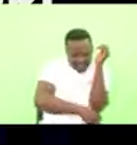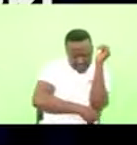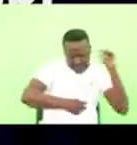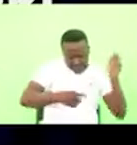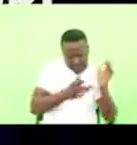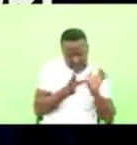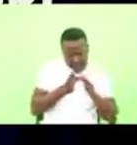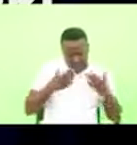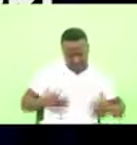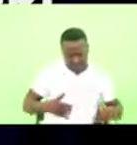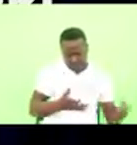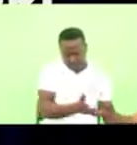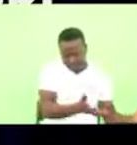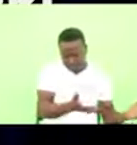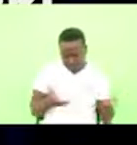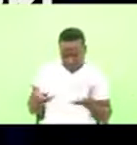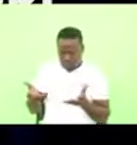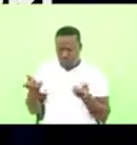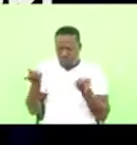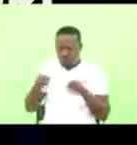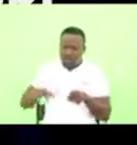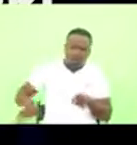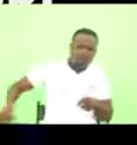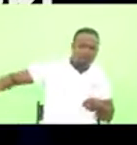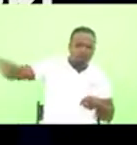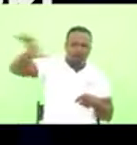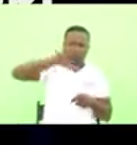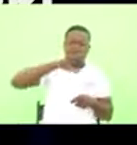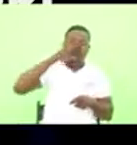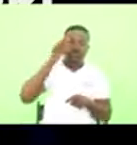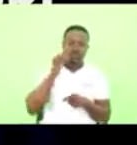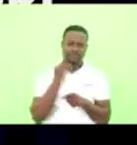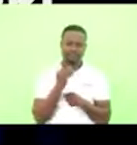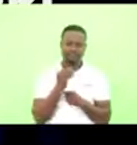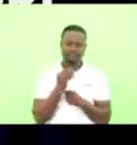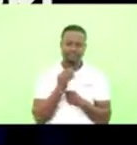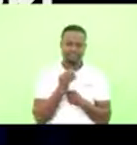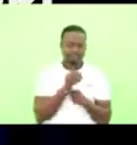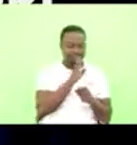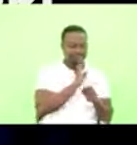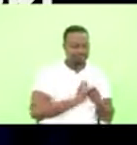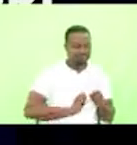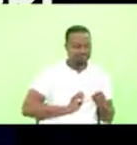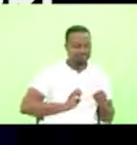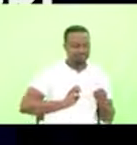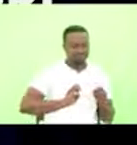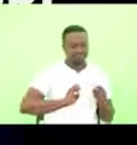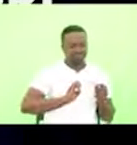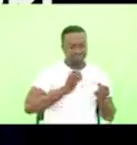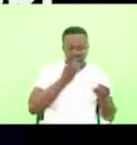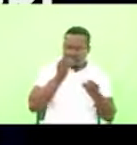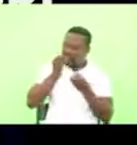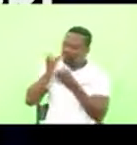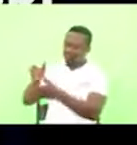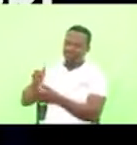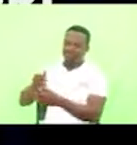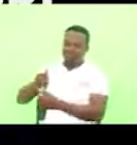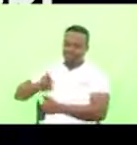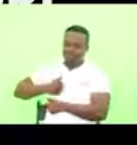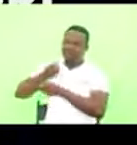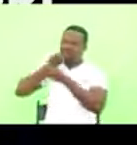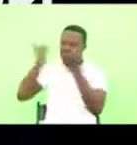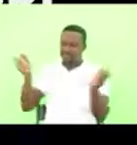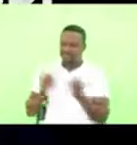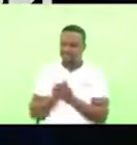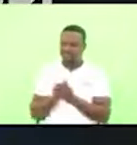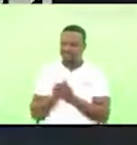while we were asleep. Look at that. They said, go and guard. And then you come and